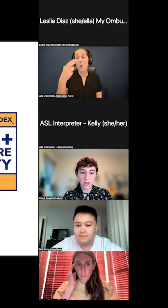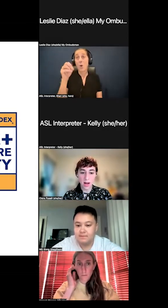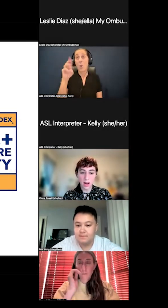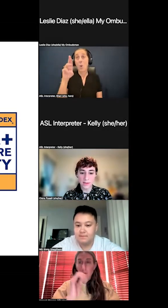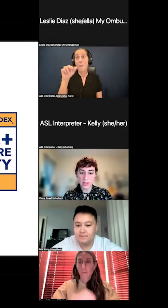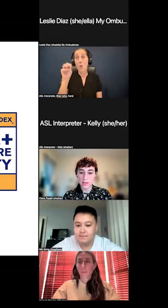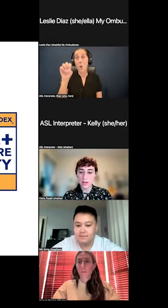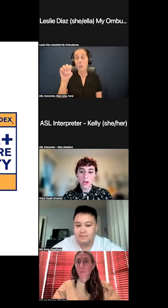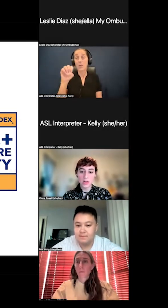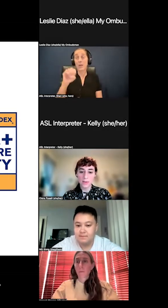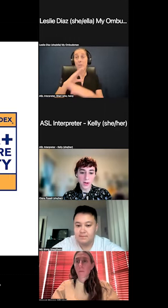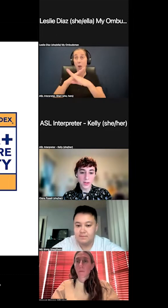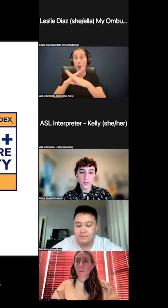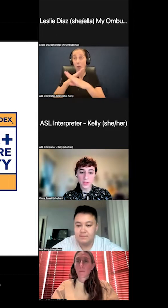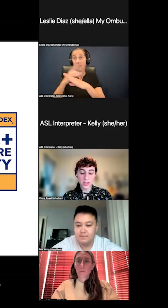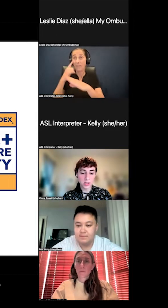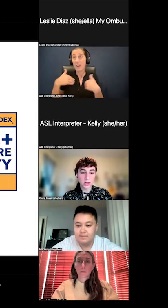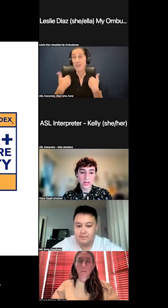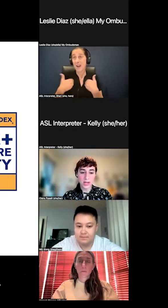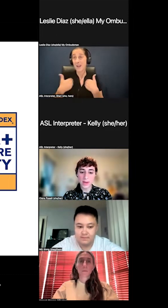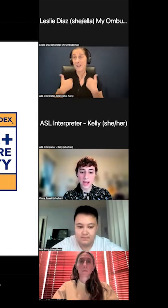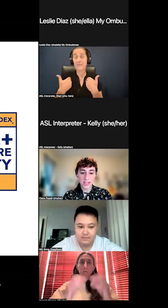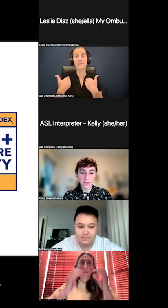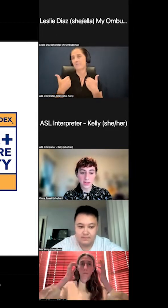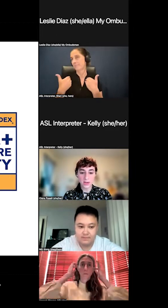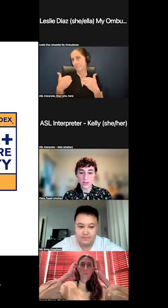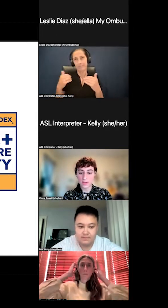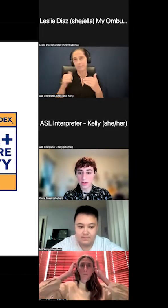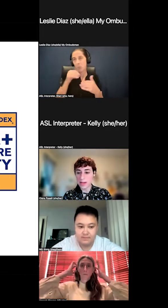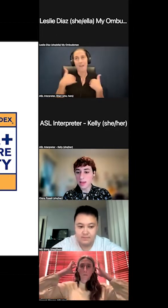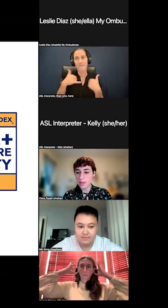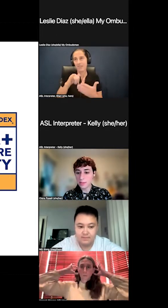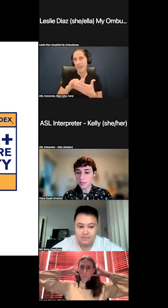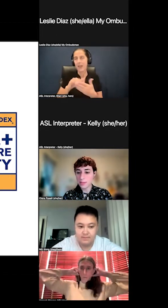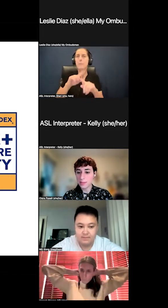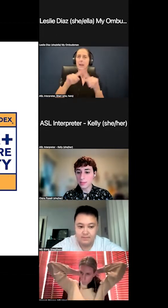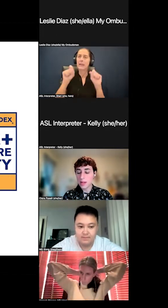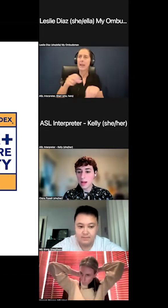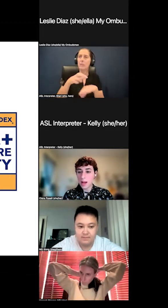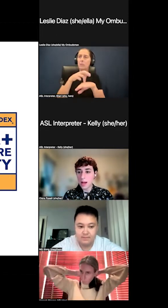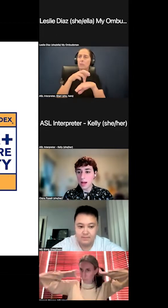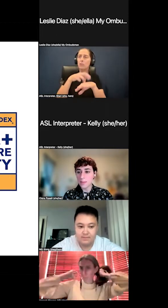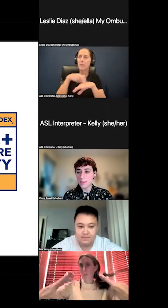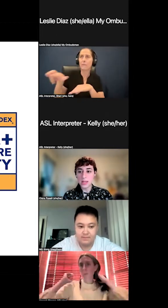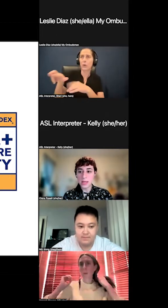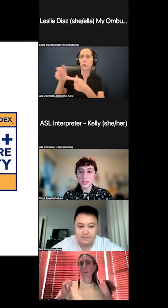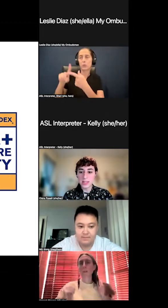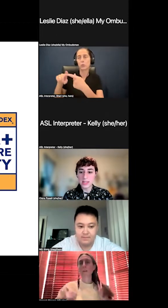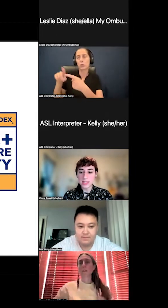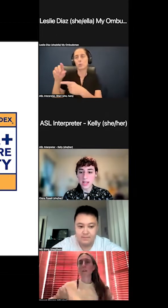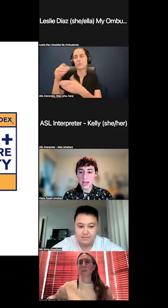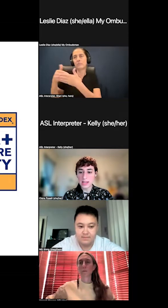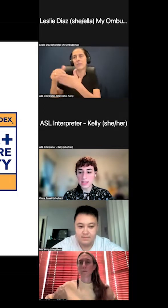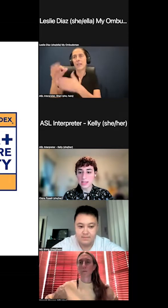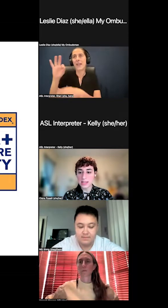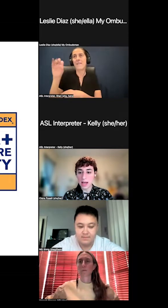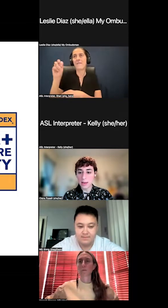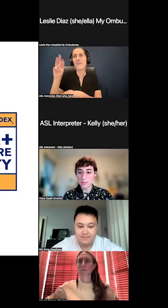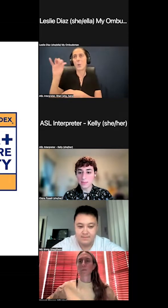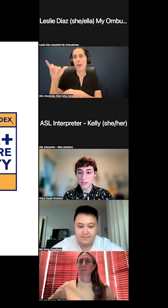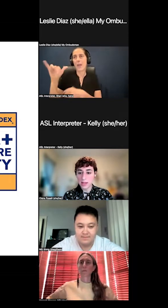and will often refer them to a nearby hospital or to Fenway Health. The only image on this slide